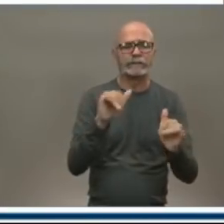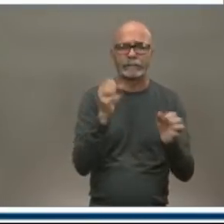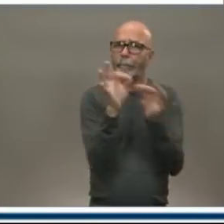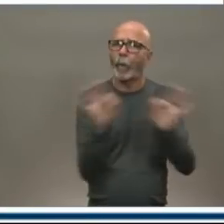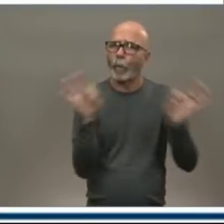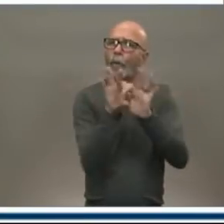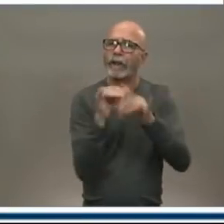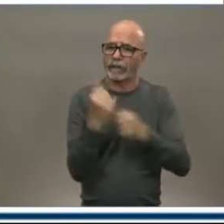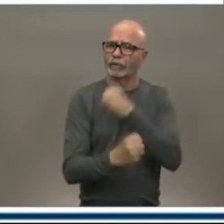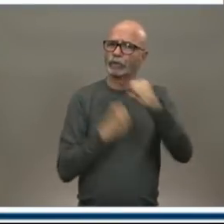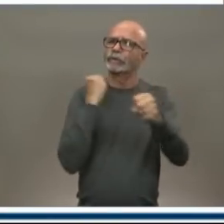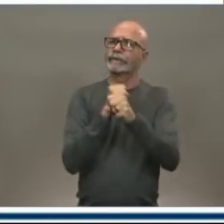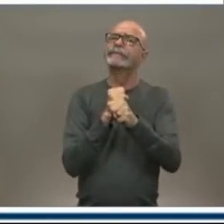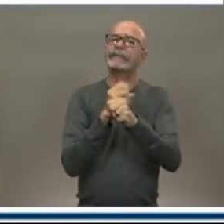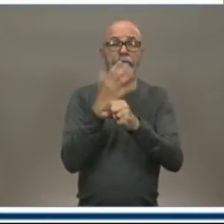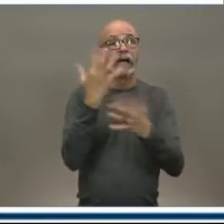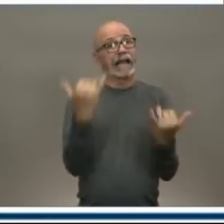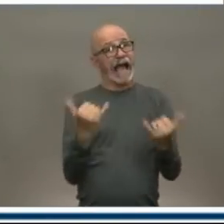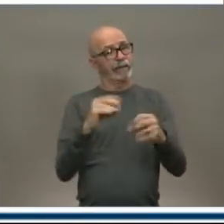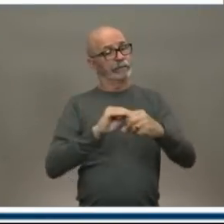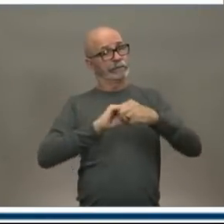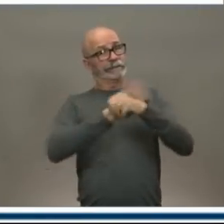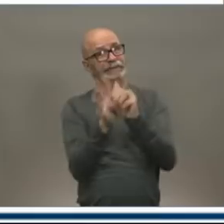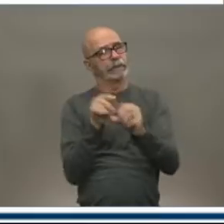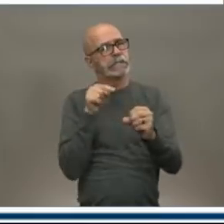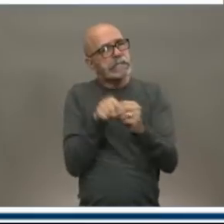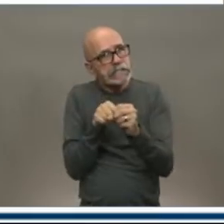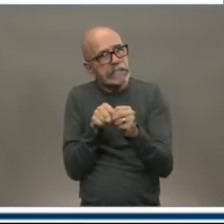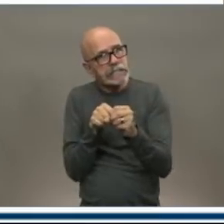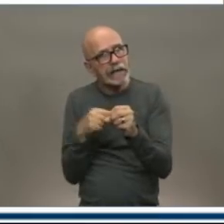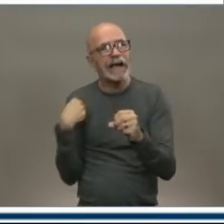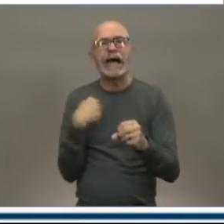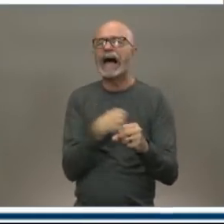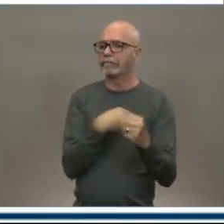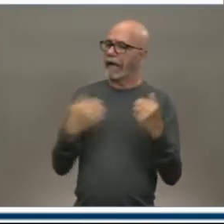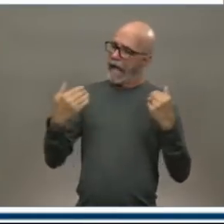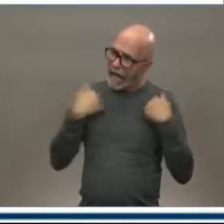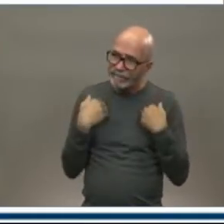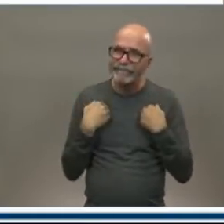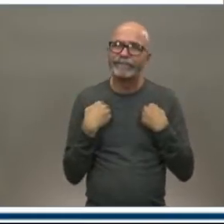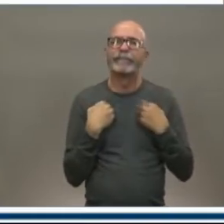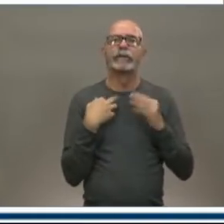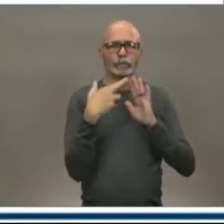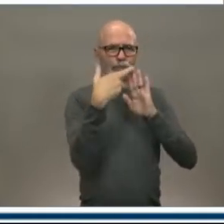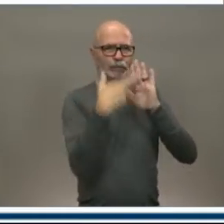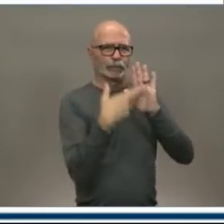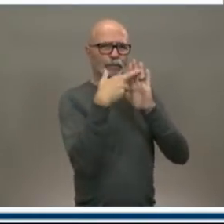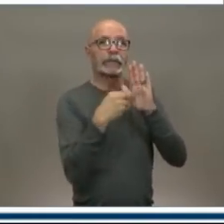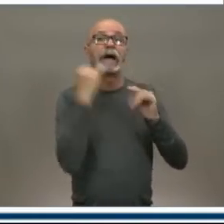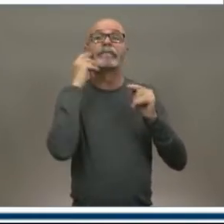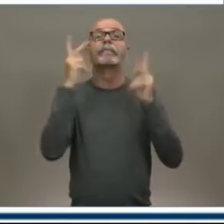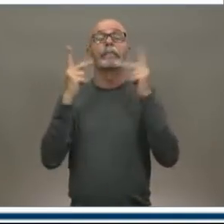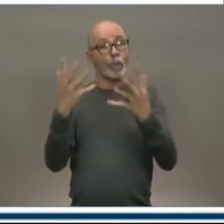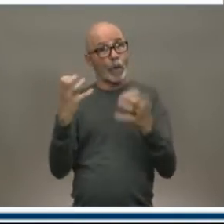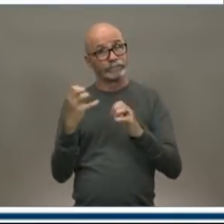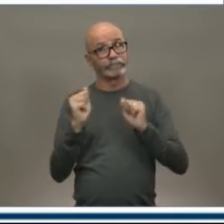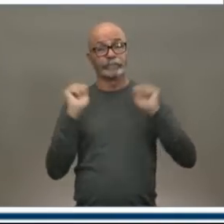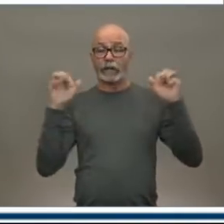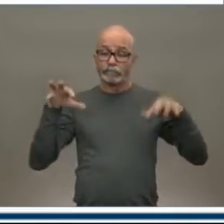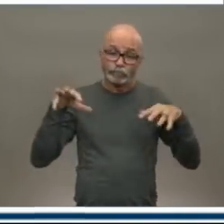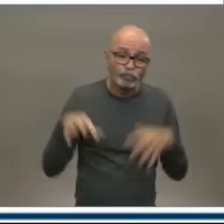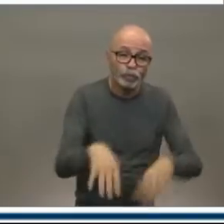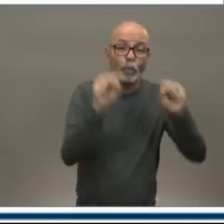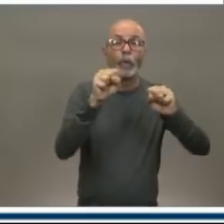COVID. We have provided some guidance for community groups who want to host ceremonies, and this is going to be available